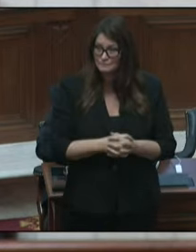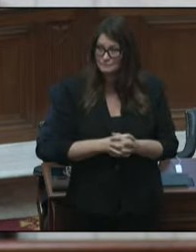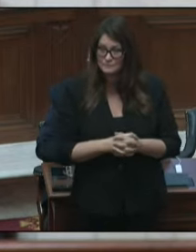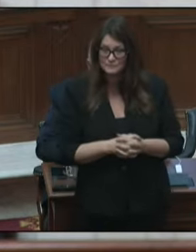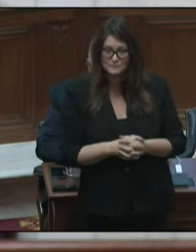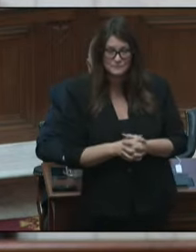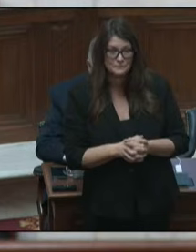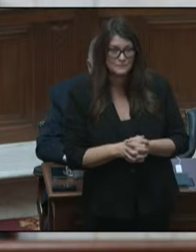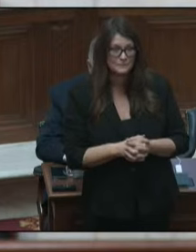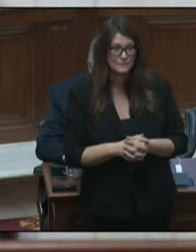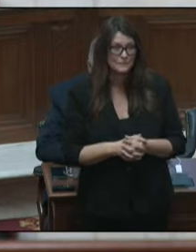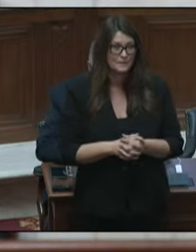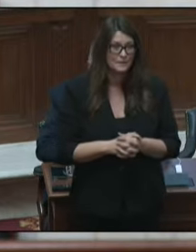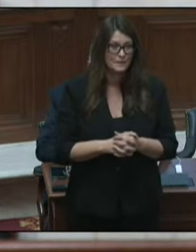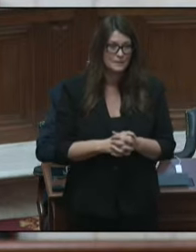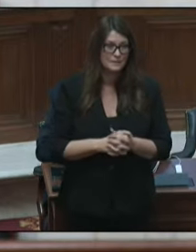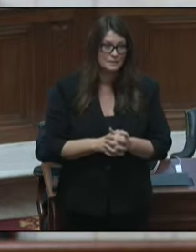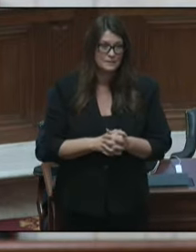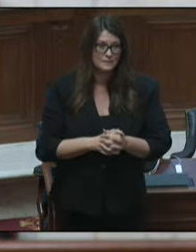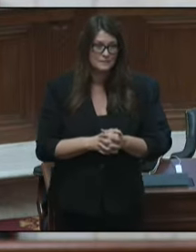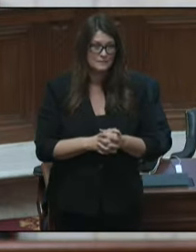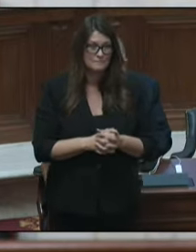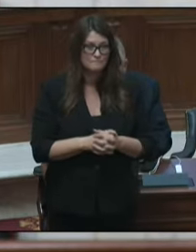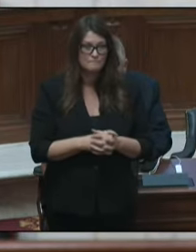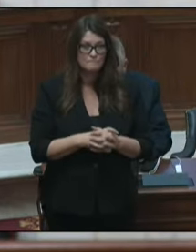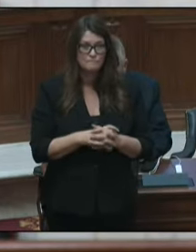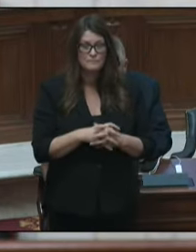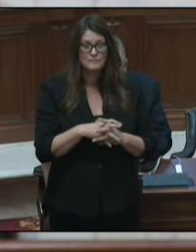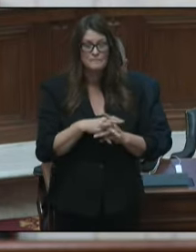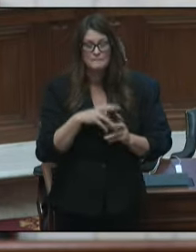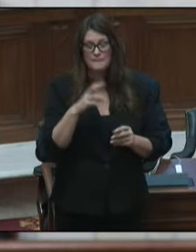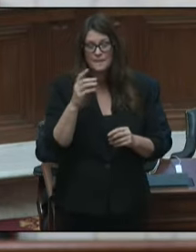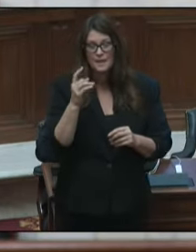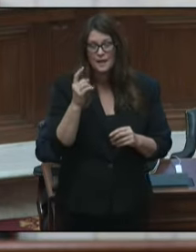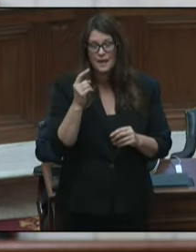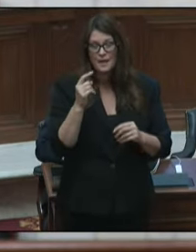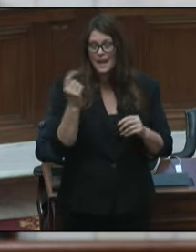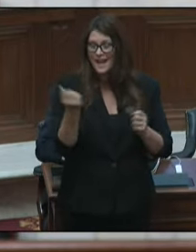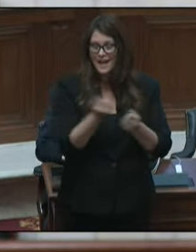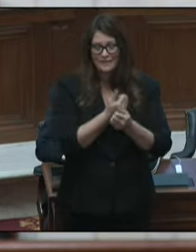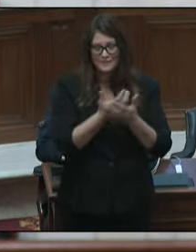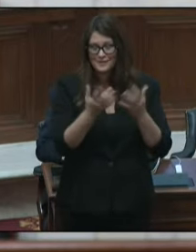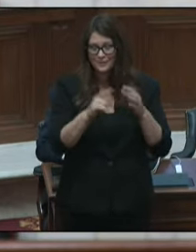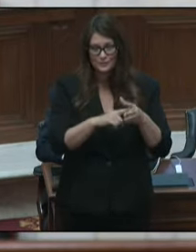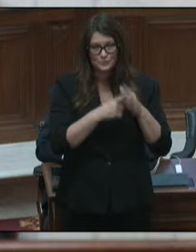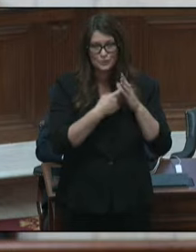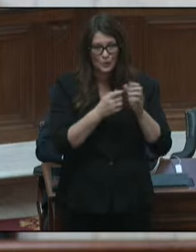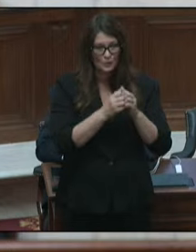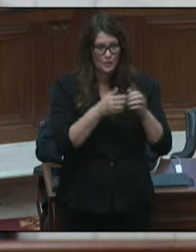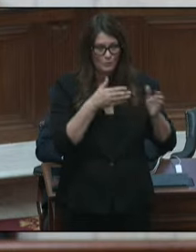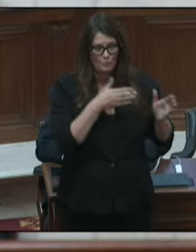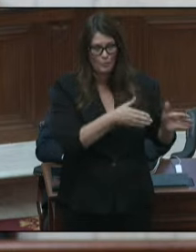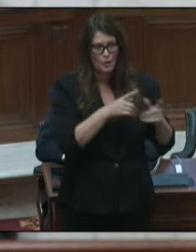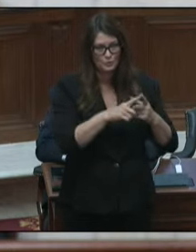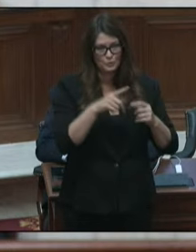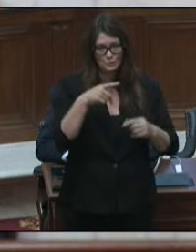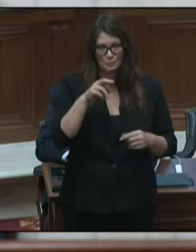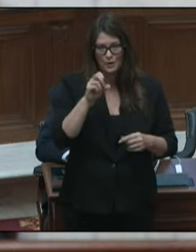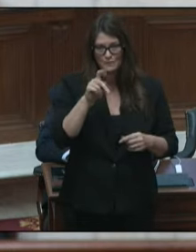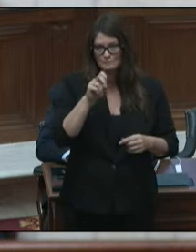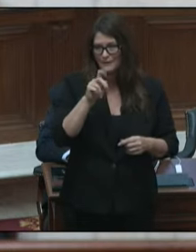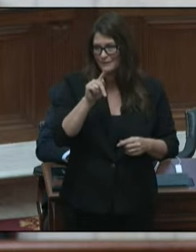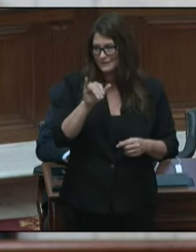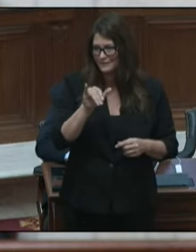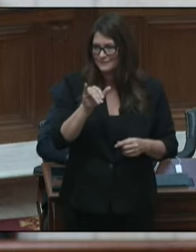If I could just touch on just a couple more. It all started, like I said, with the Roads to Prosperity